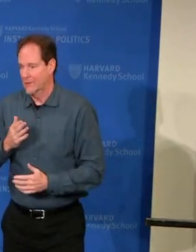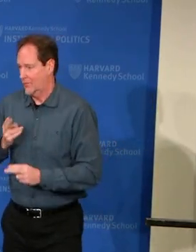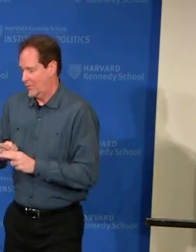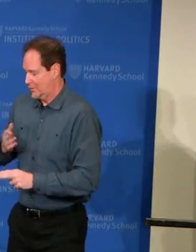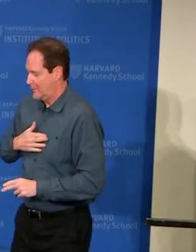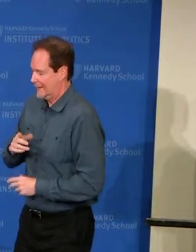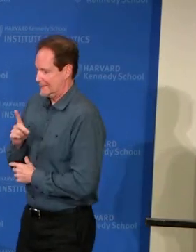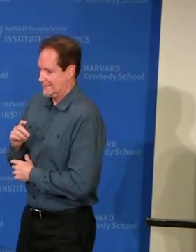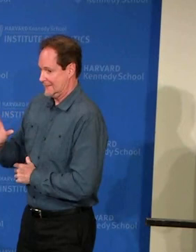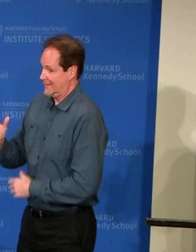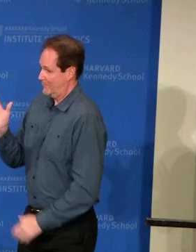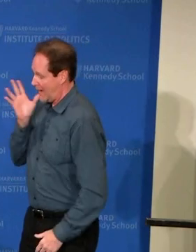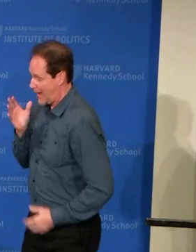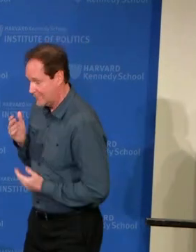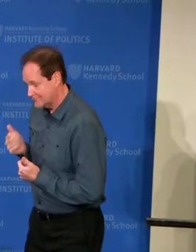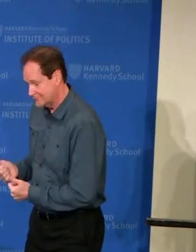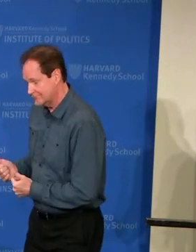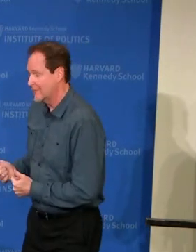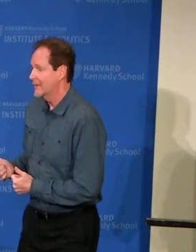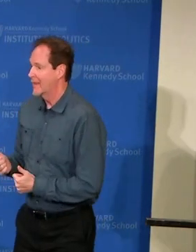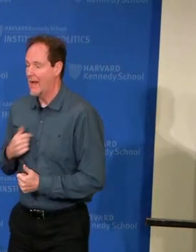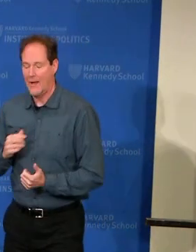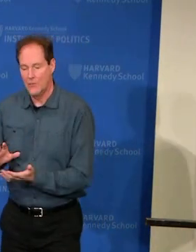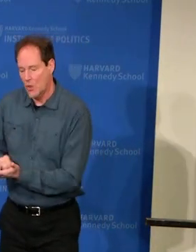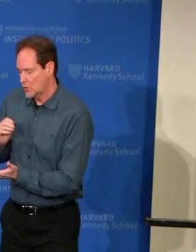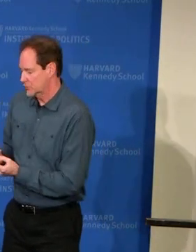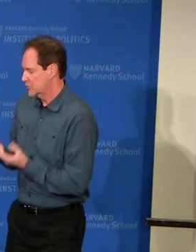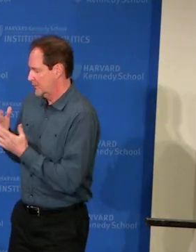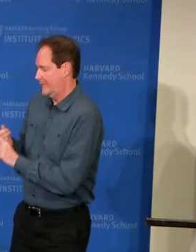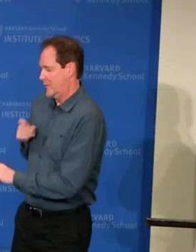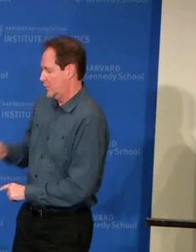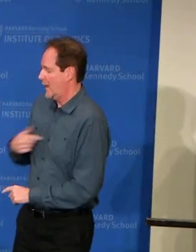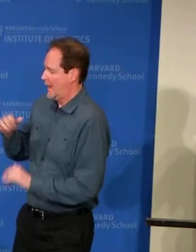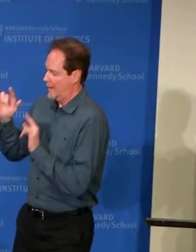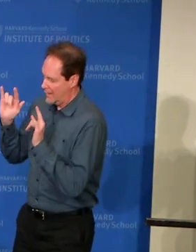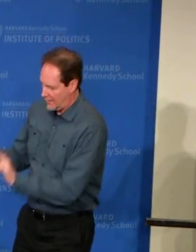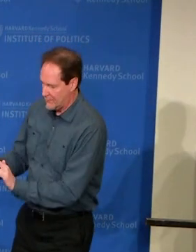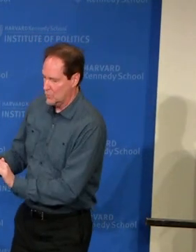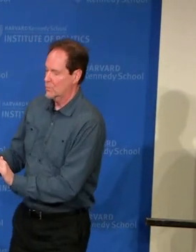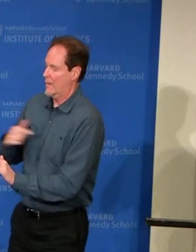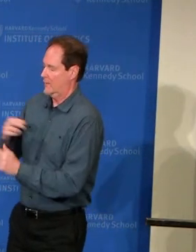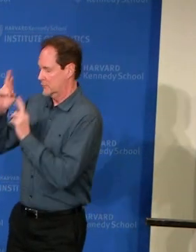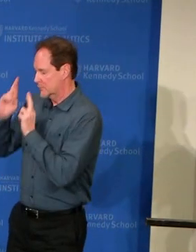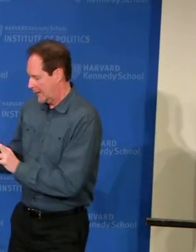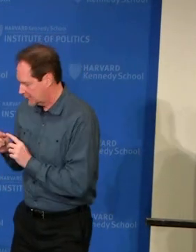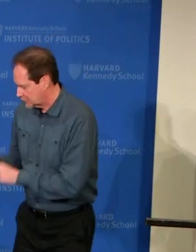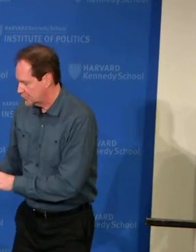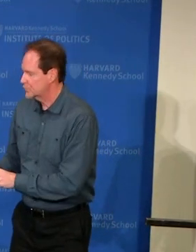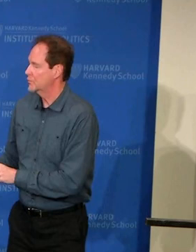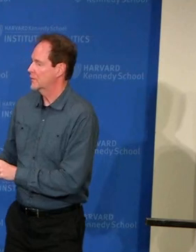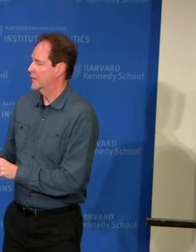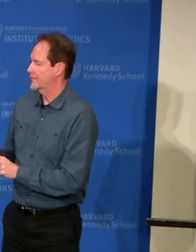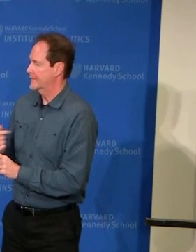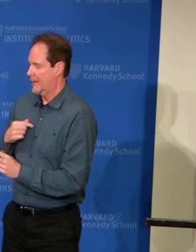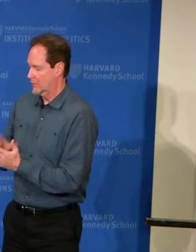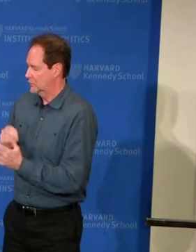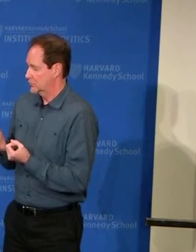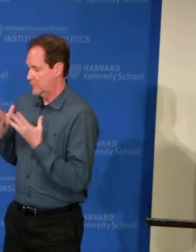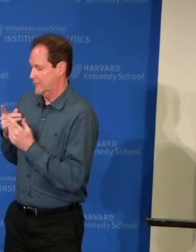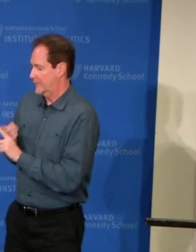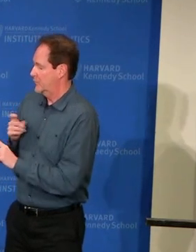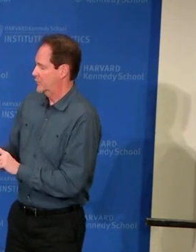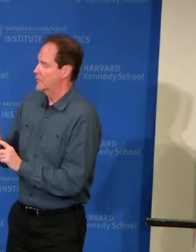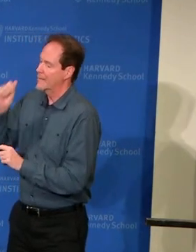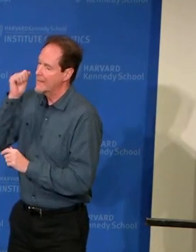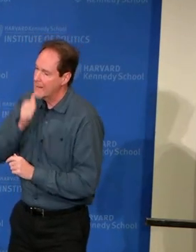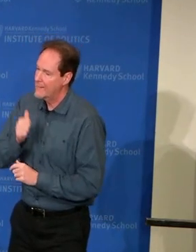DC mom. I've learned so much from you. I love you. I respect you. I learn so much from you every